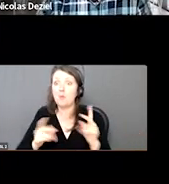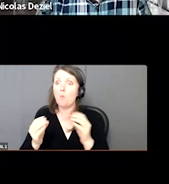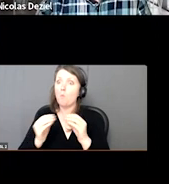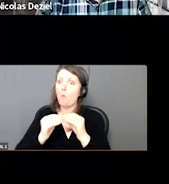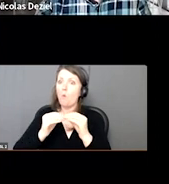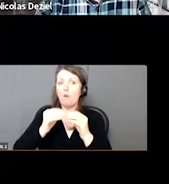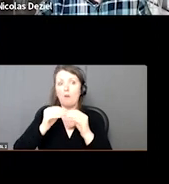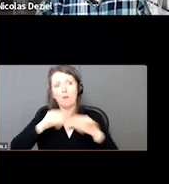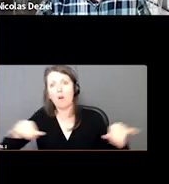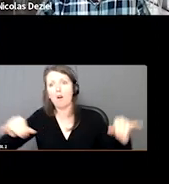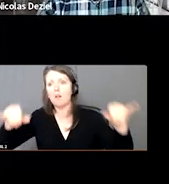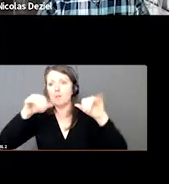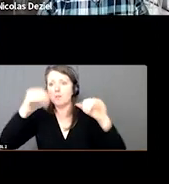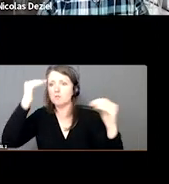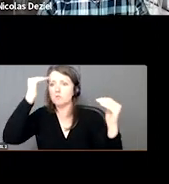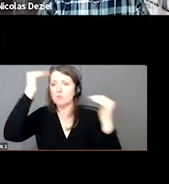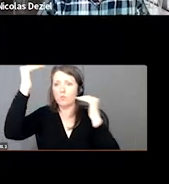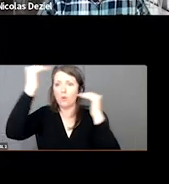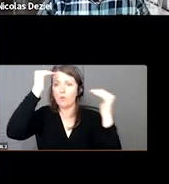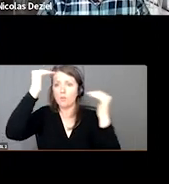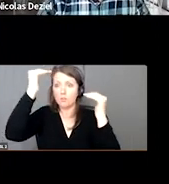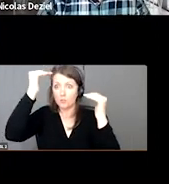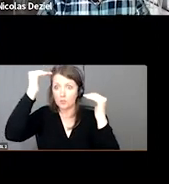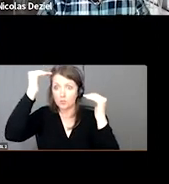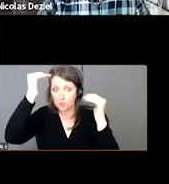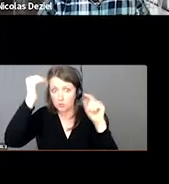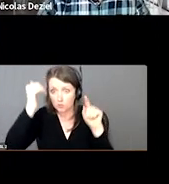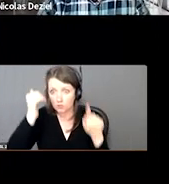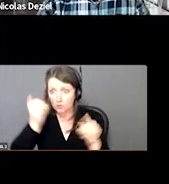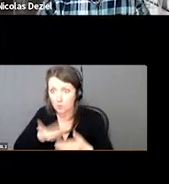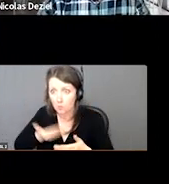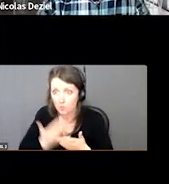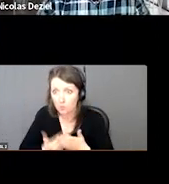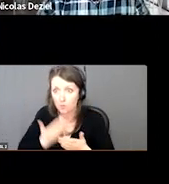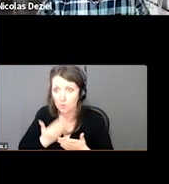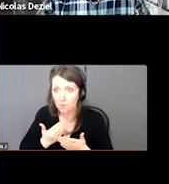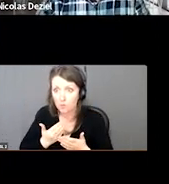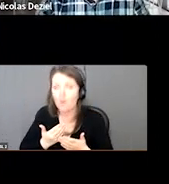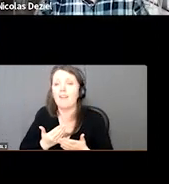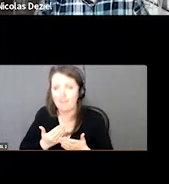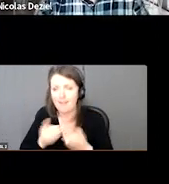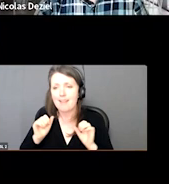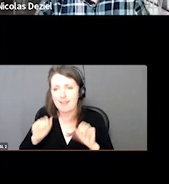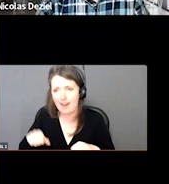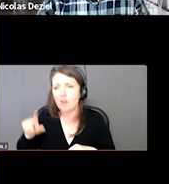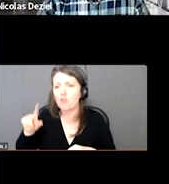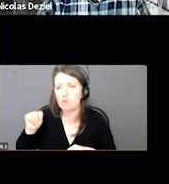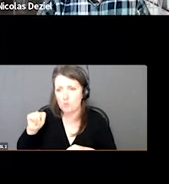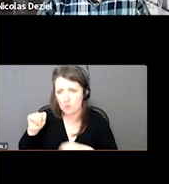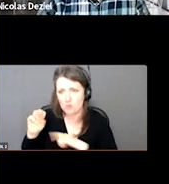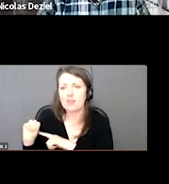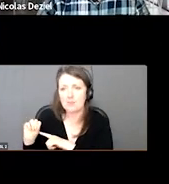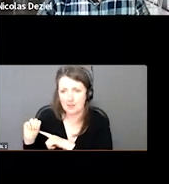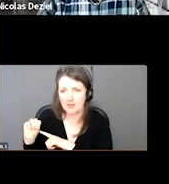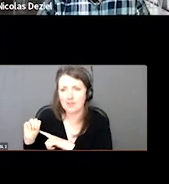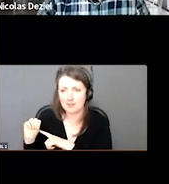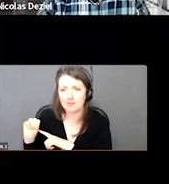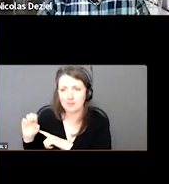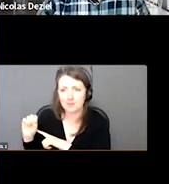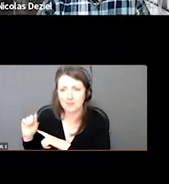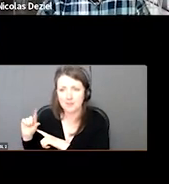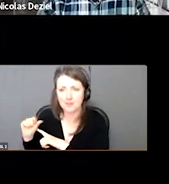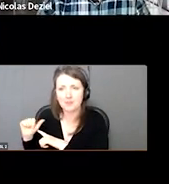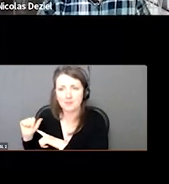at that point, you could try and trademark a slogan. Now, we all know slogans that are trademarked because some slogans have been around for